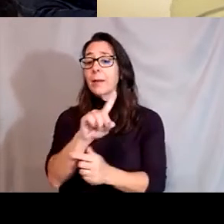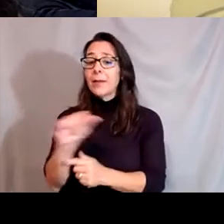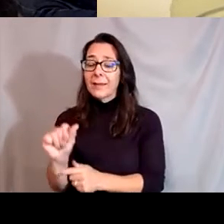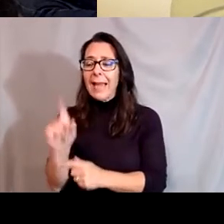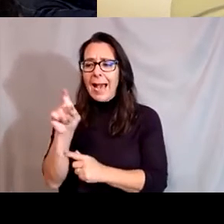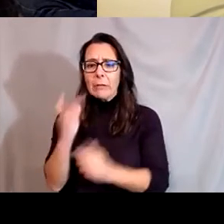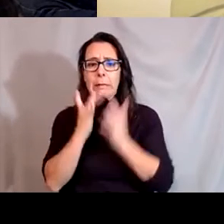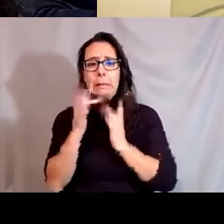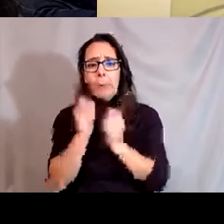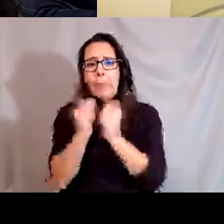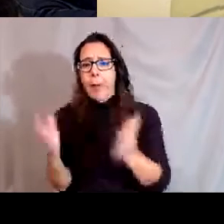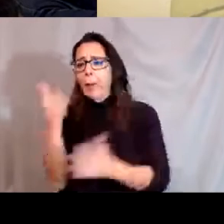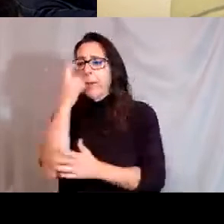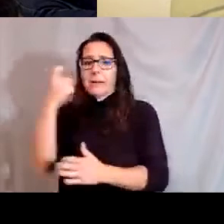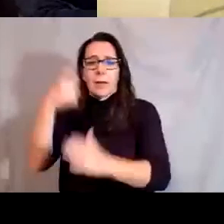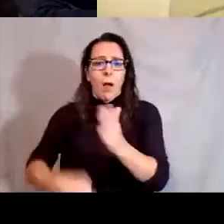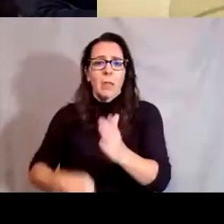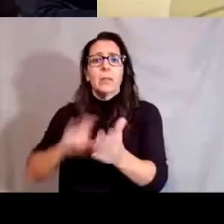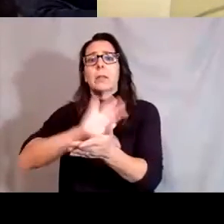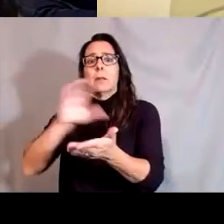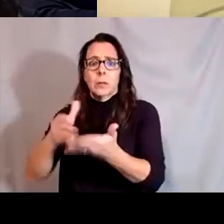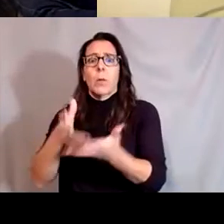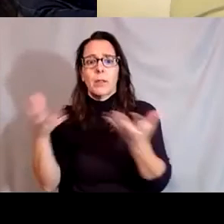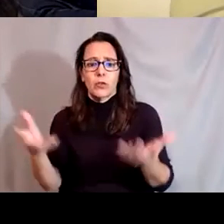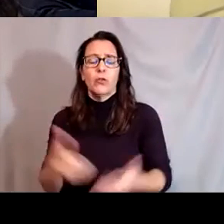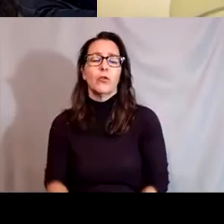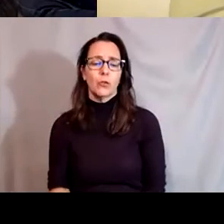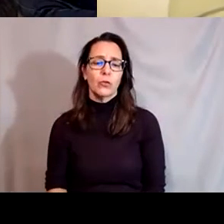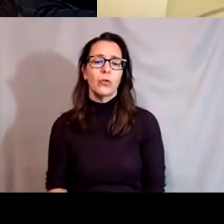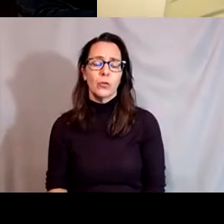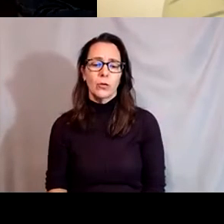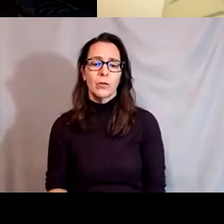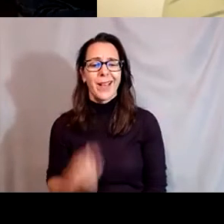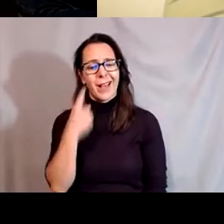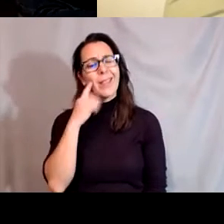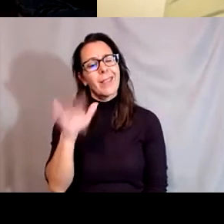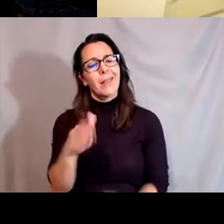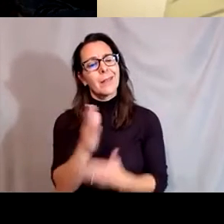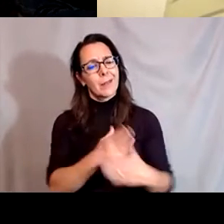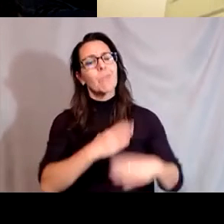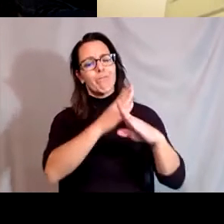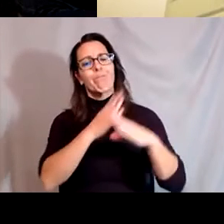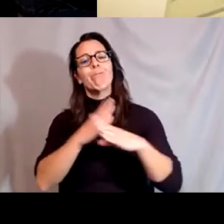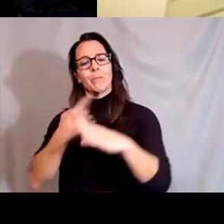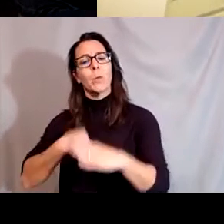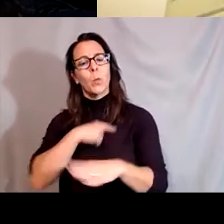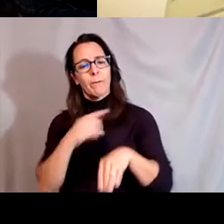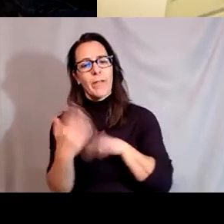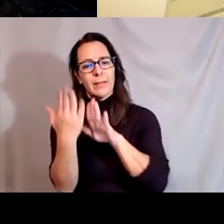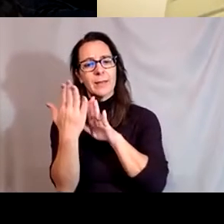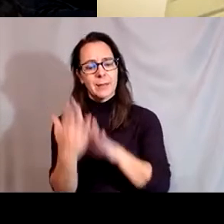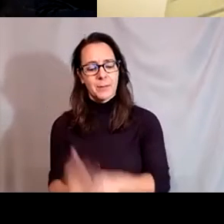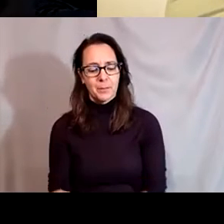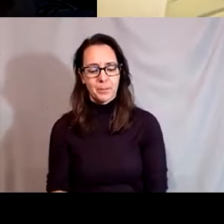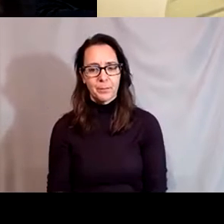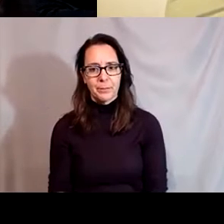of the cost. So I think those are some of the hurdles. Thank you. Yeah, absolutely.